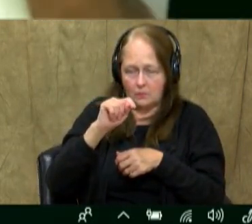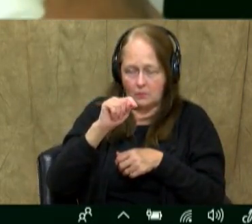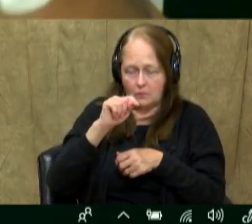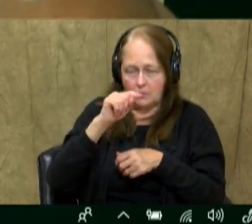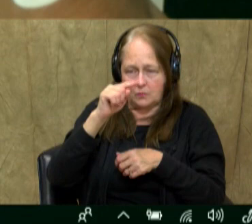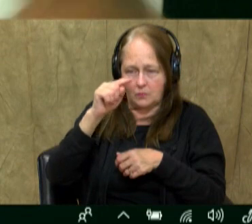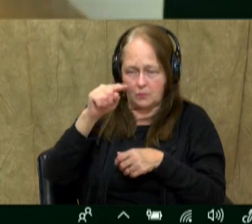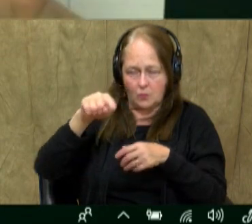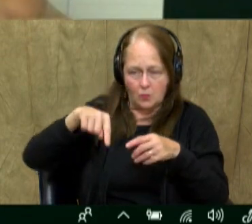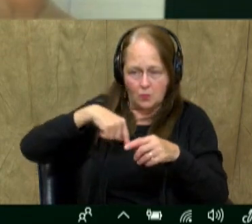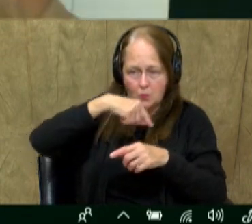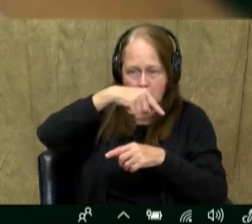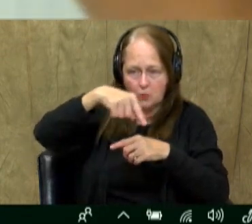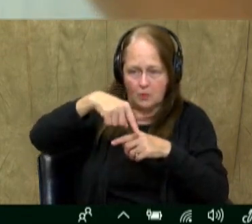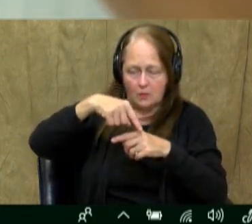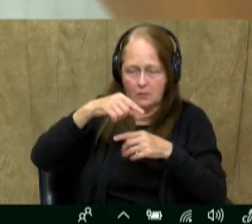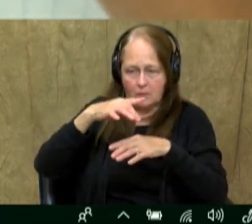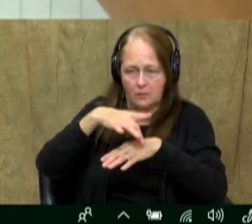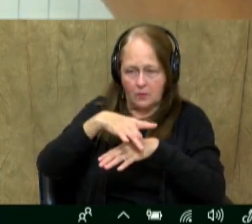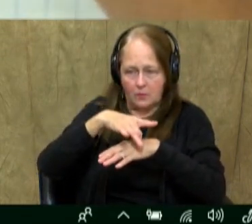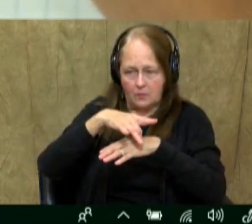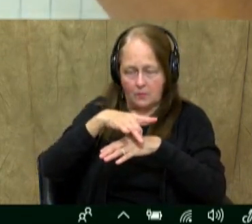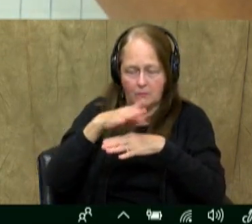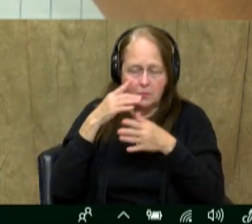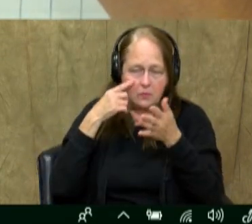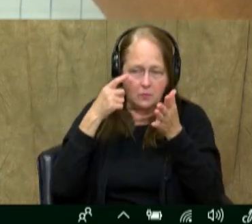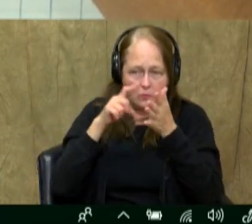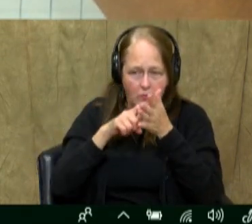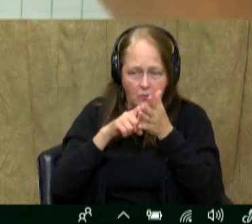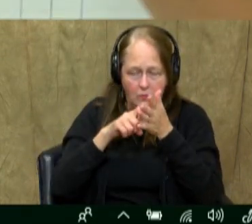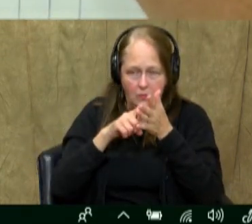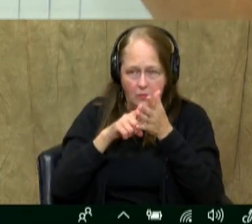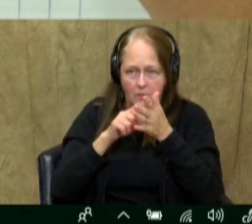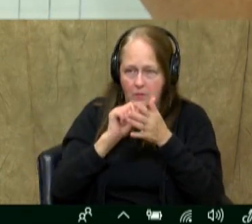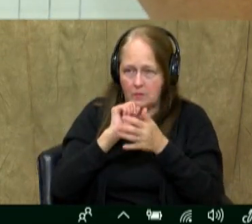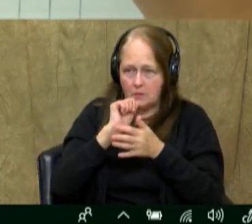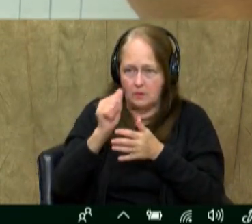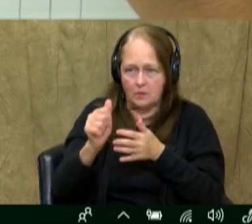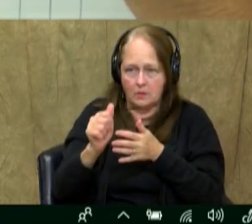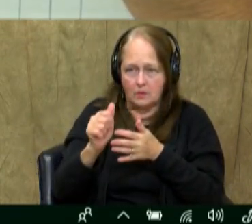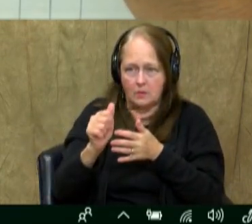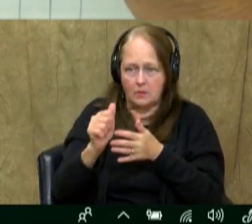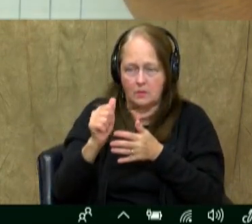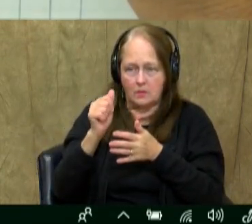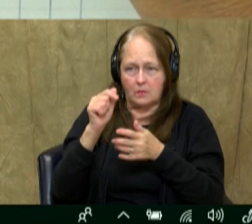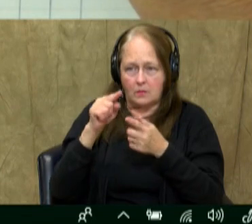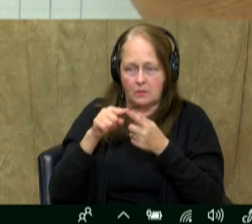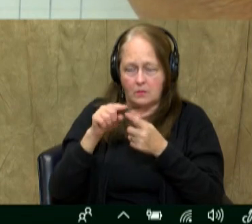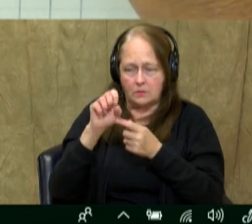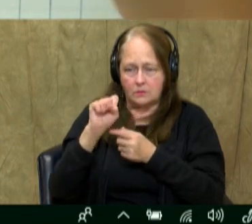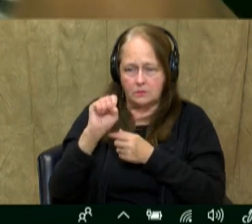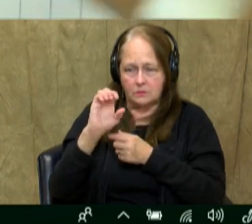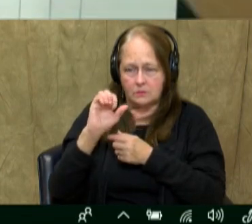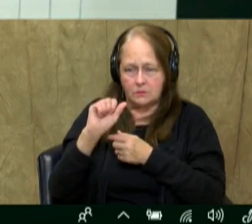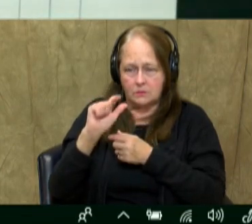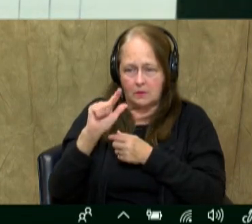around the Earth. Now, I want to make a note here that we know this is not to